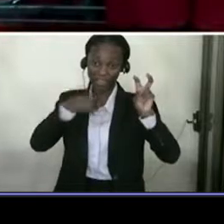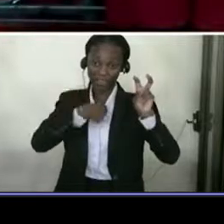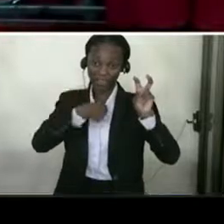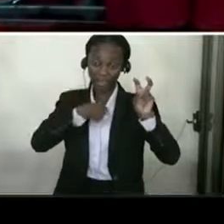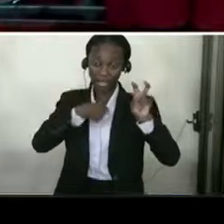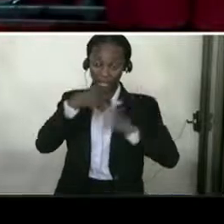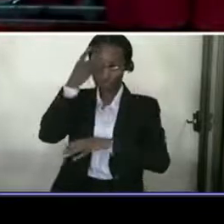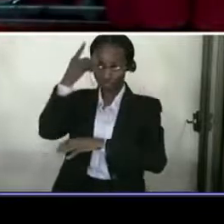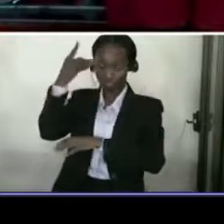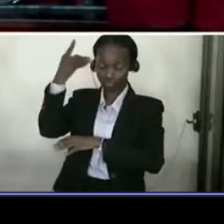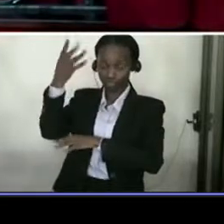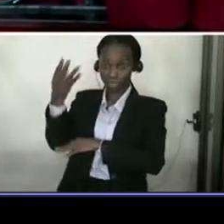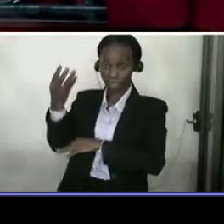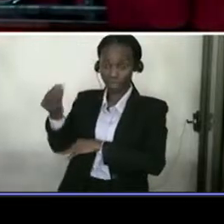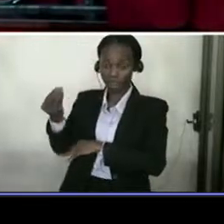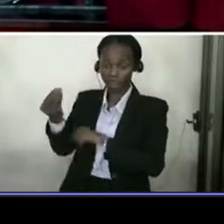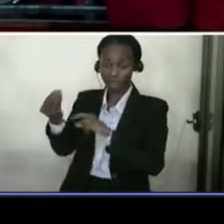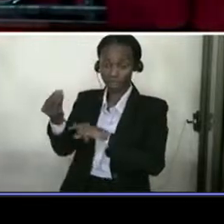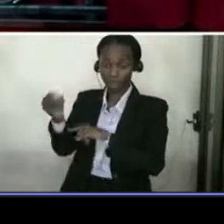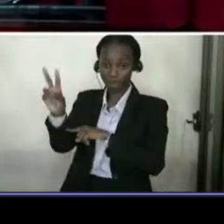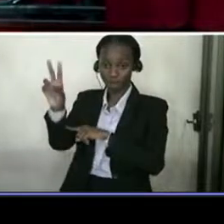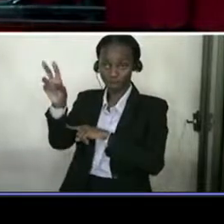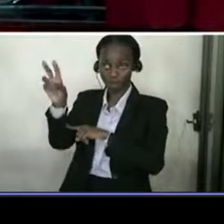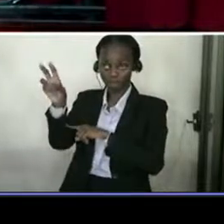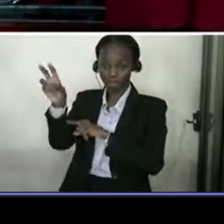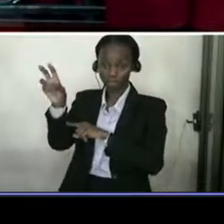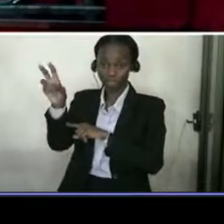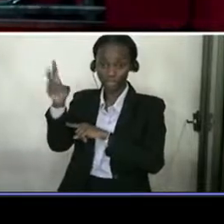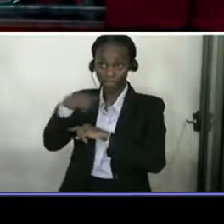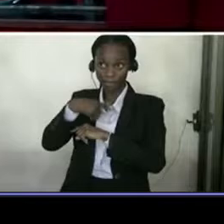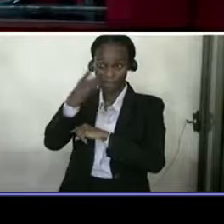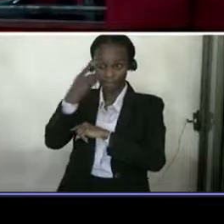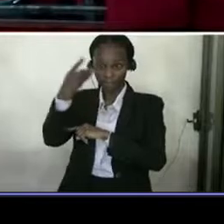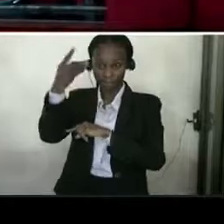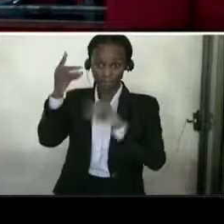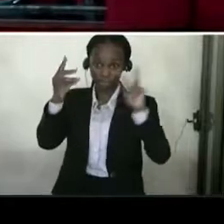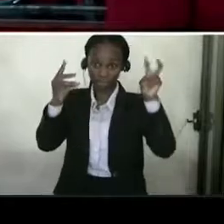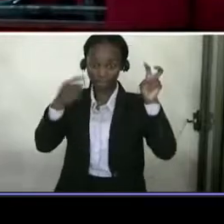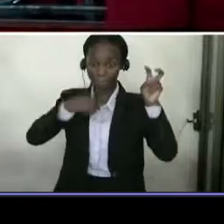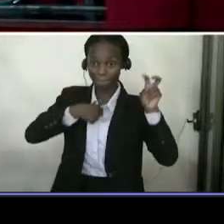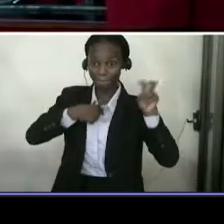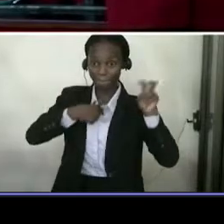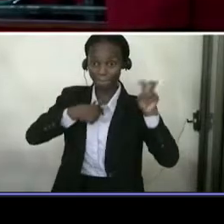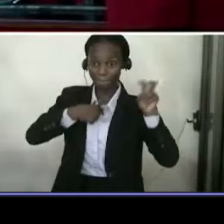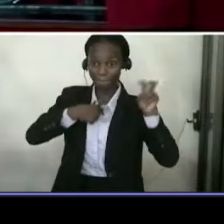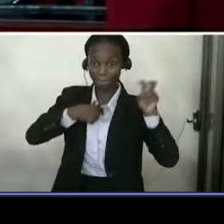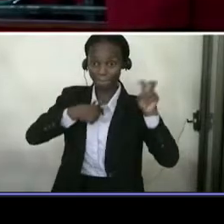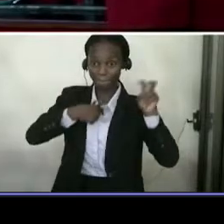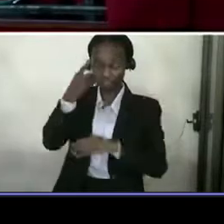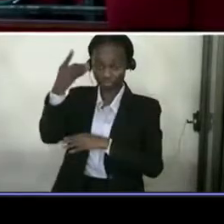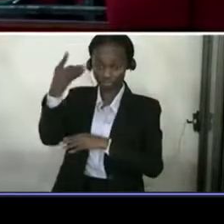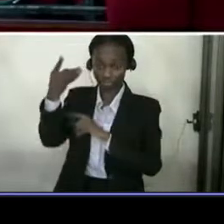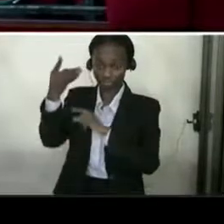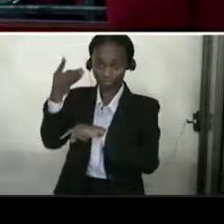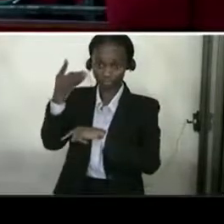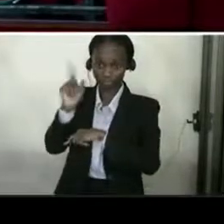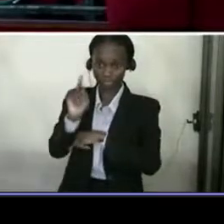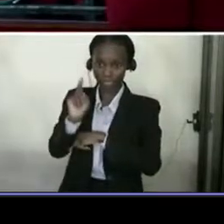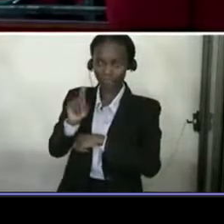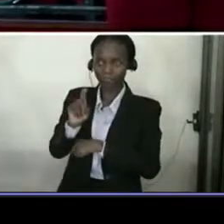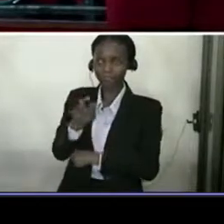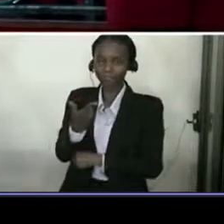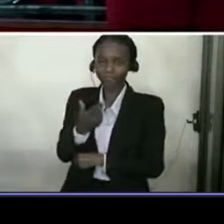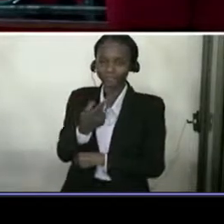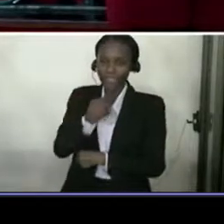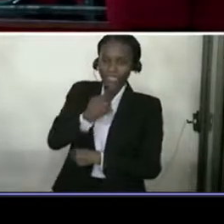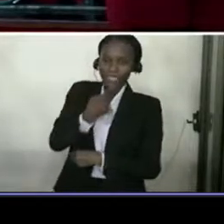dream." We all know that. My dream is to come here and say absolute nothing